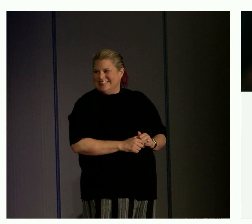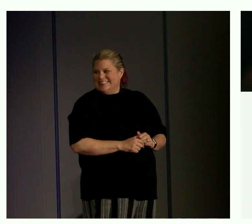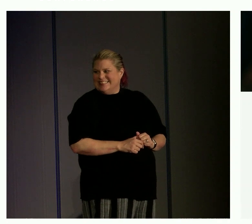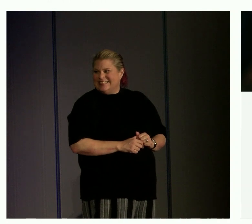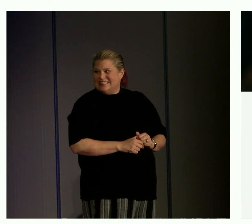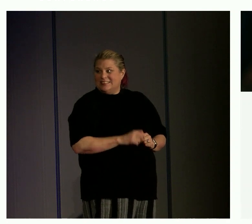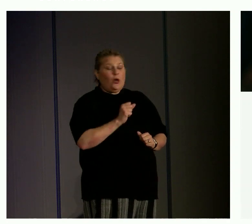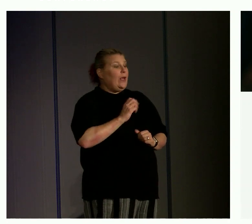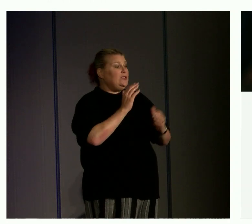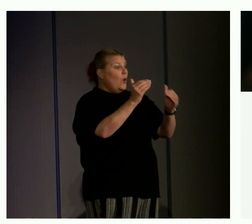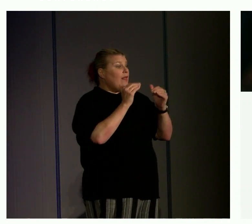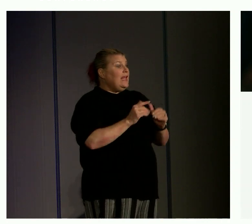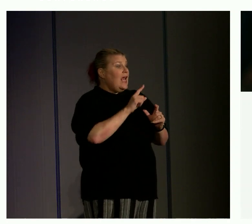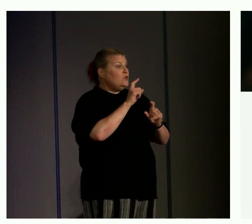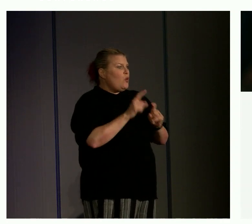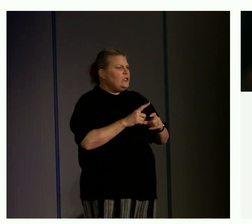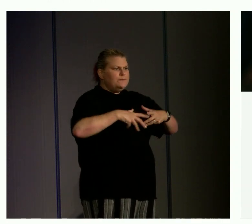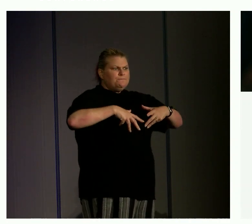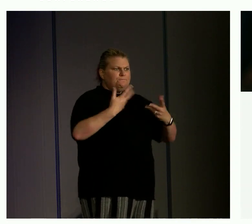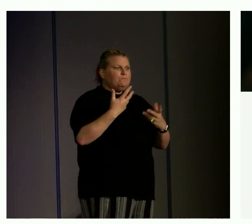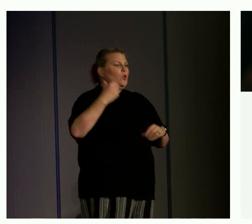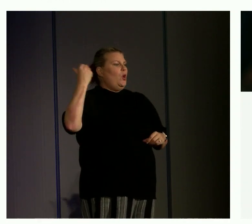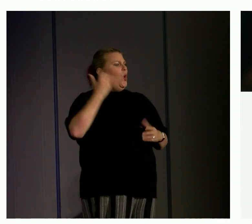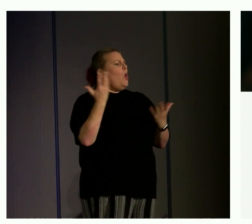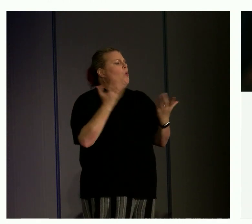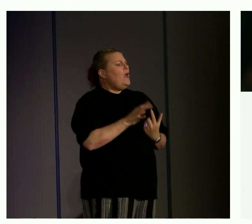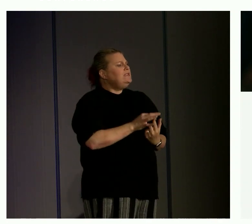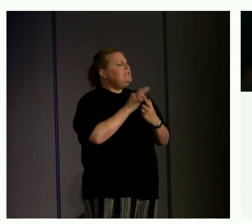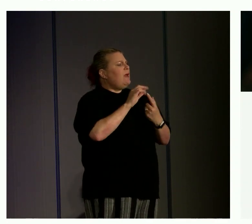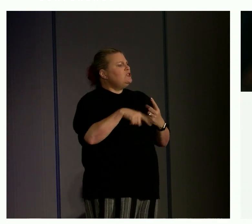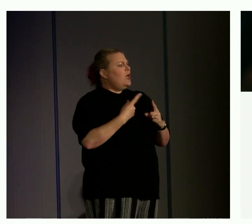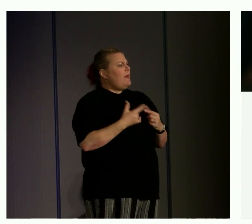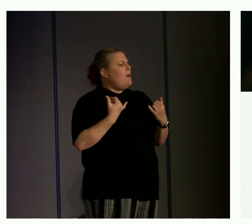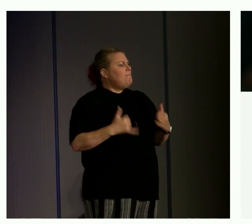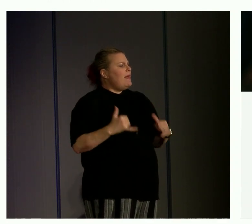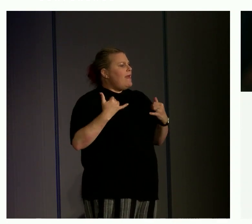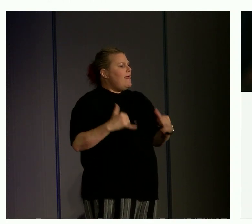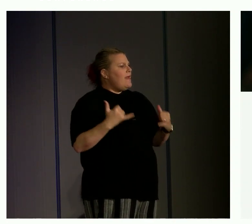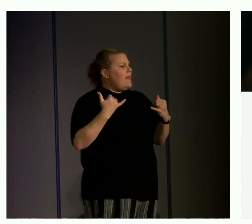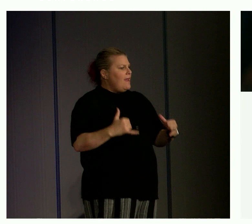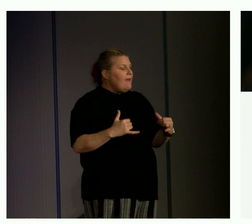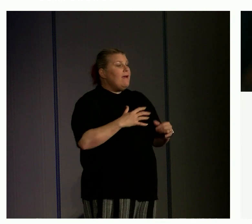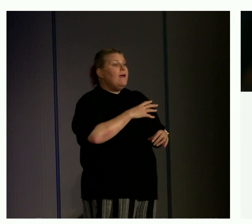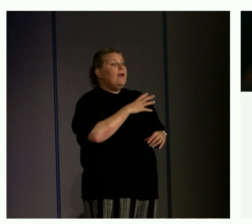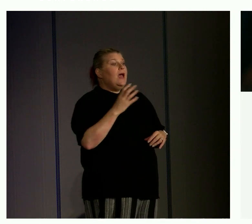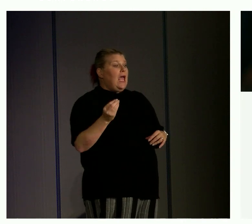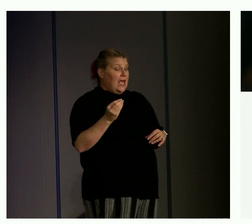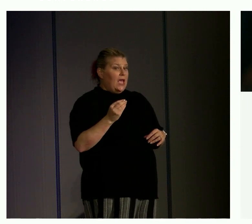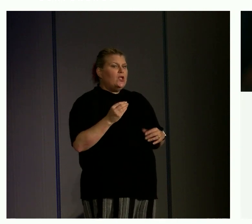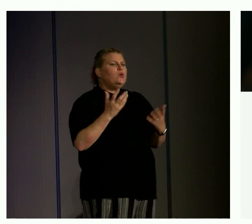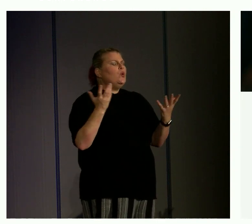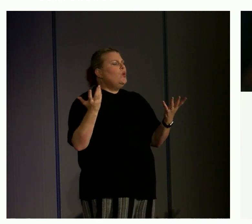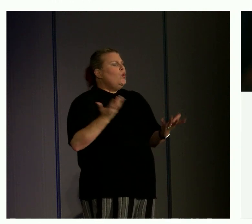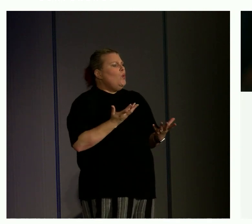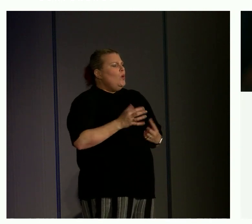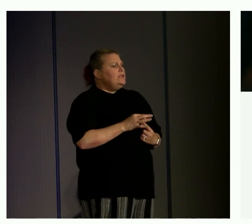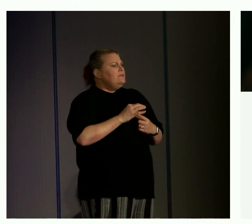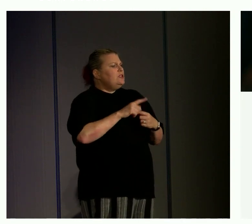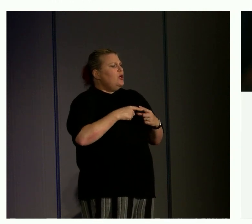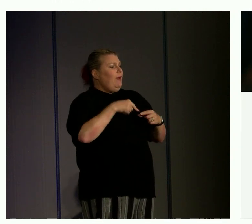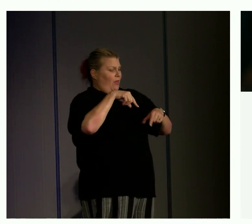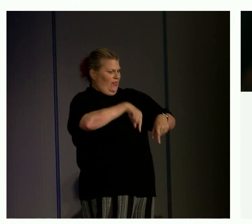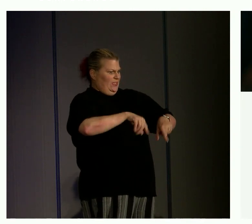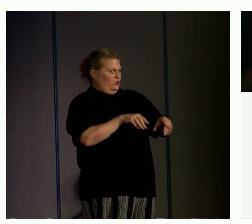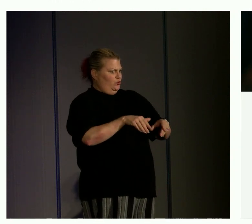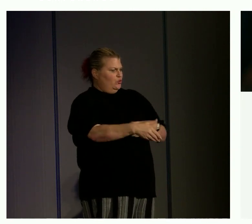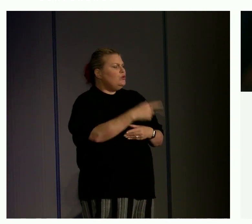Yeah, so the next question is, what is so special about play? And I would say what is so special being in this room, because